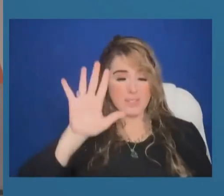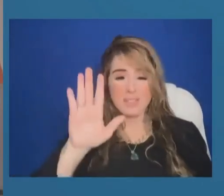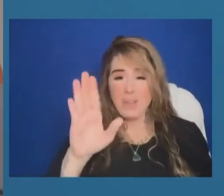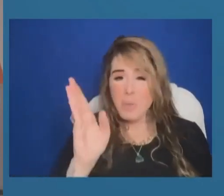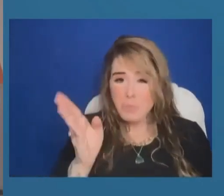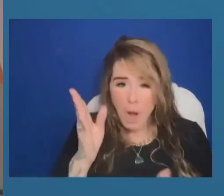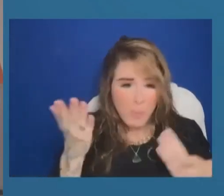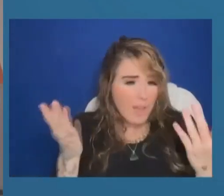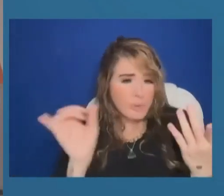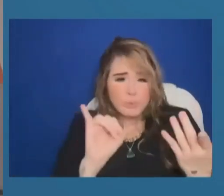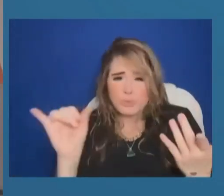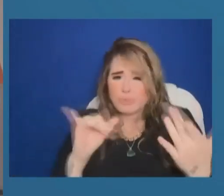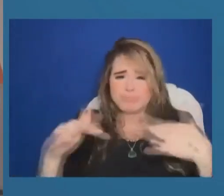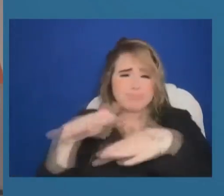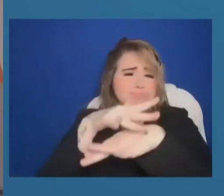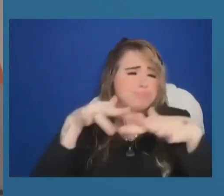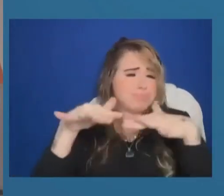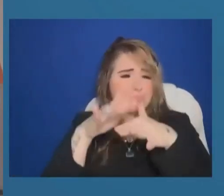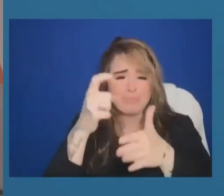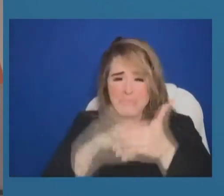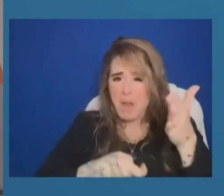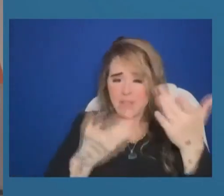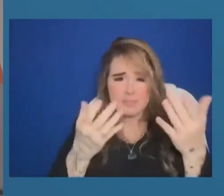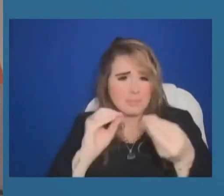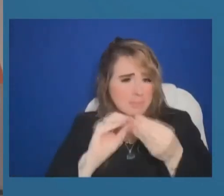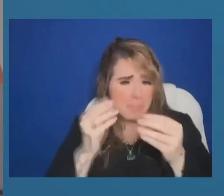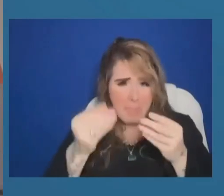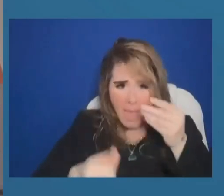is humming. Gross is up 25%.